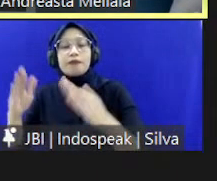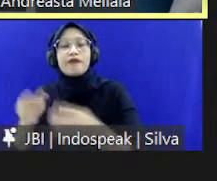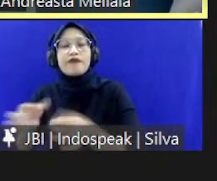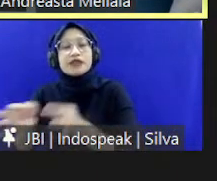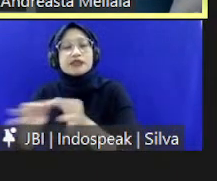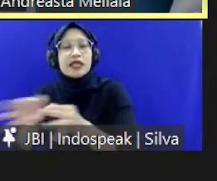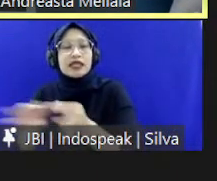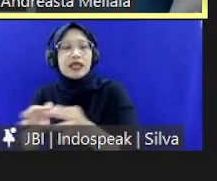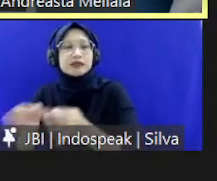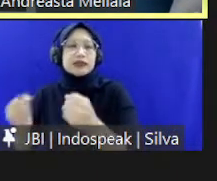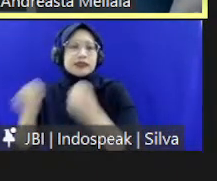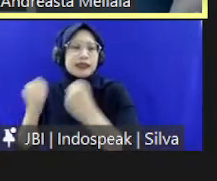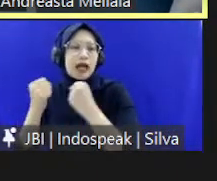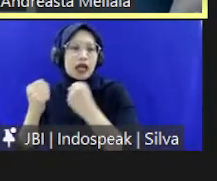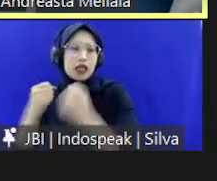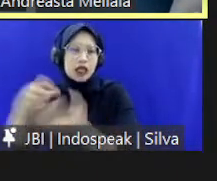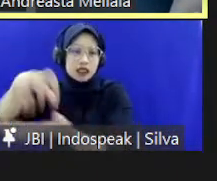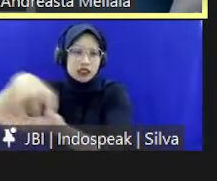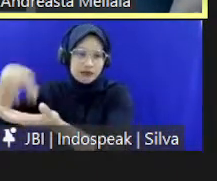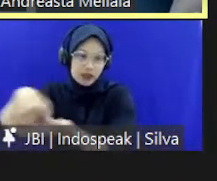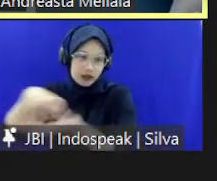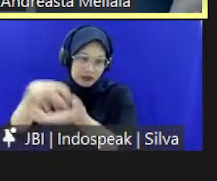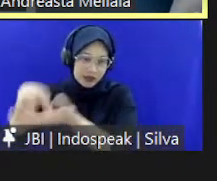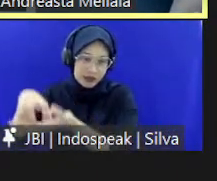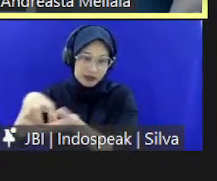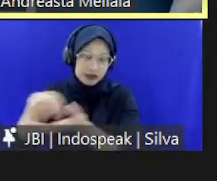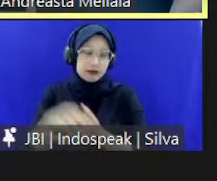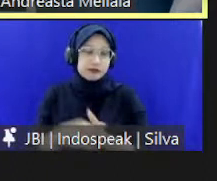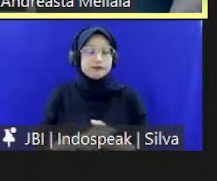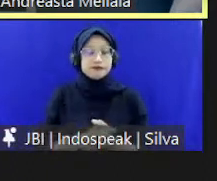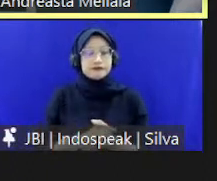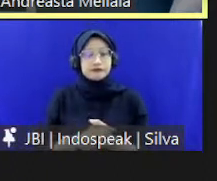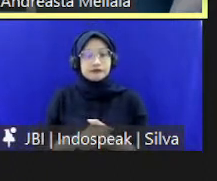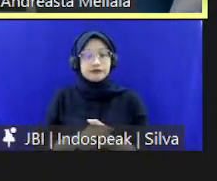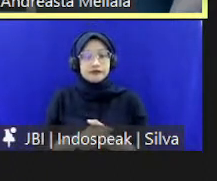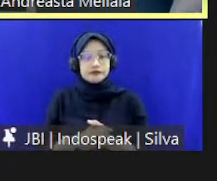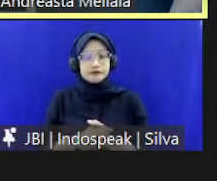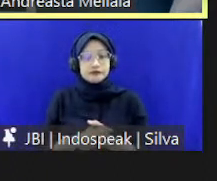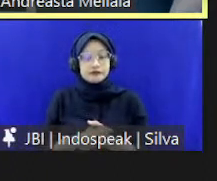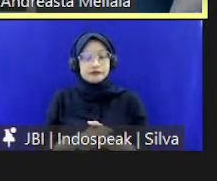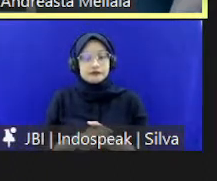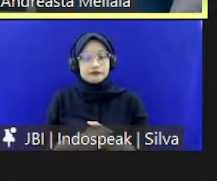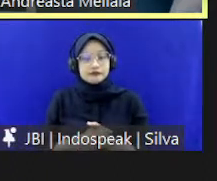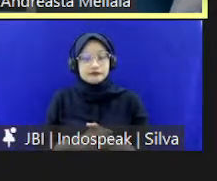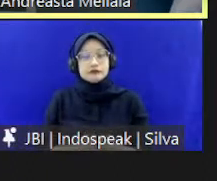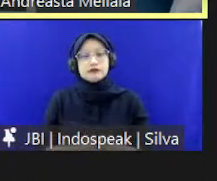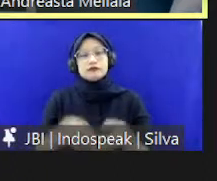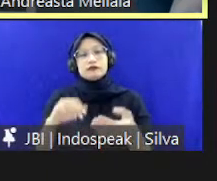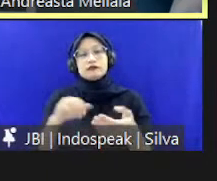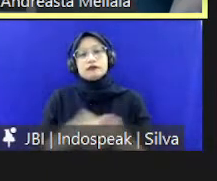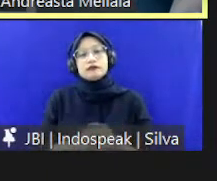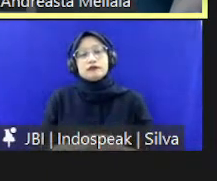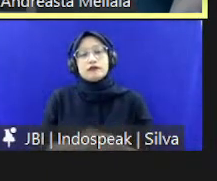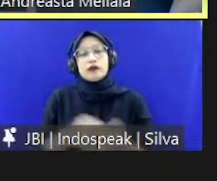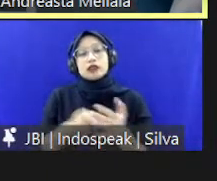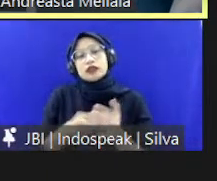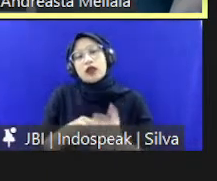moonlighting, this is encourage the medical specialists to work in both